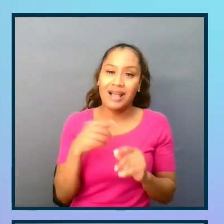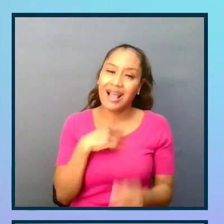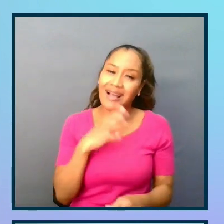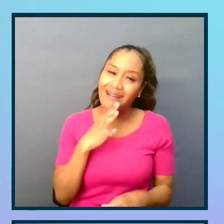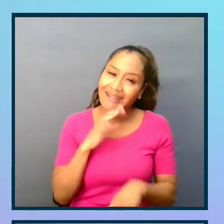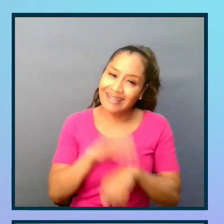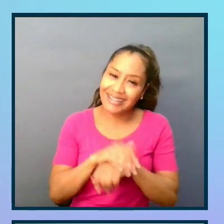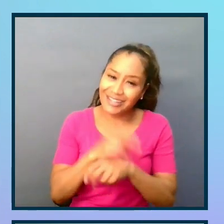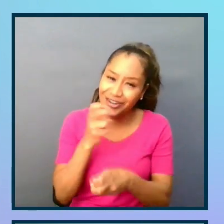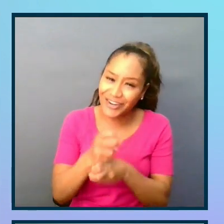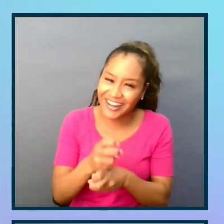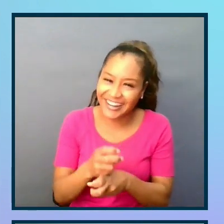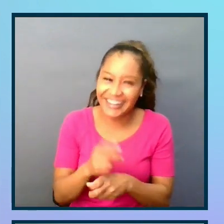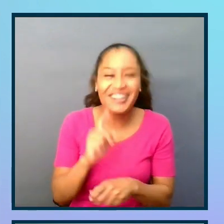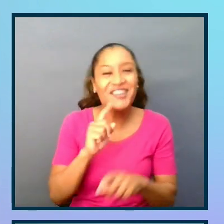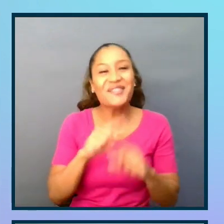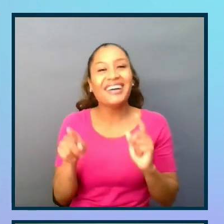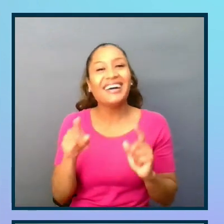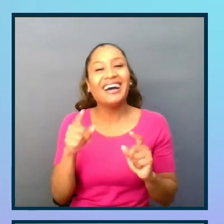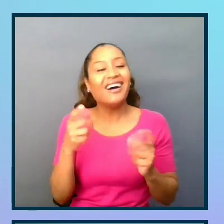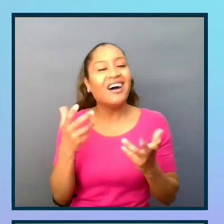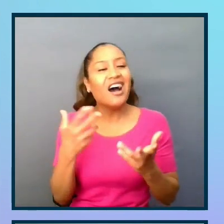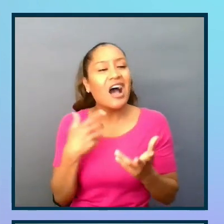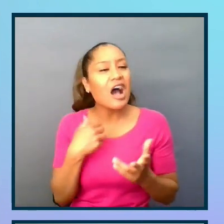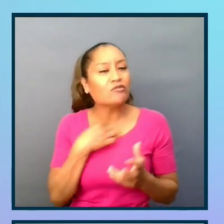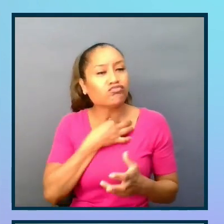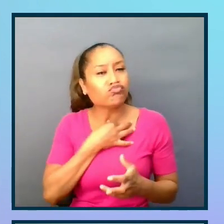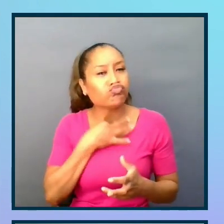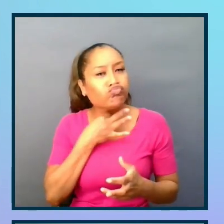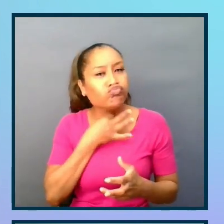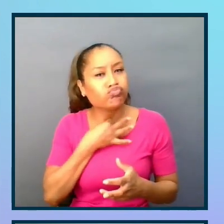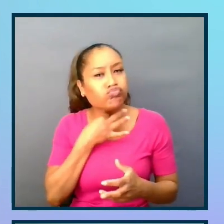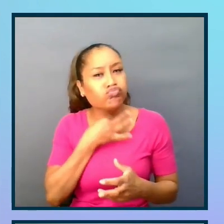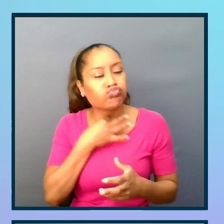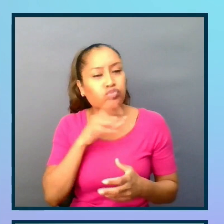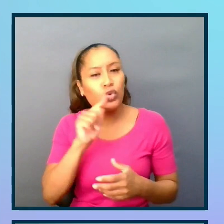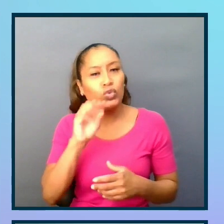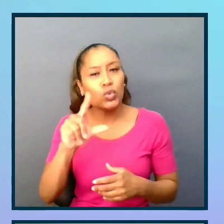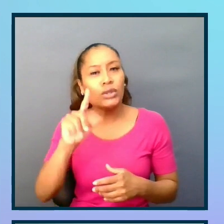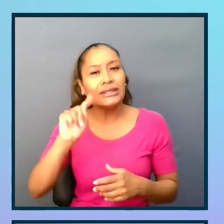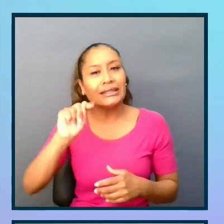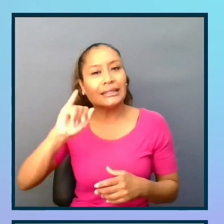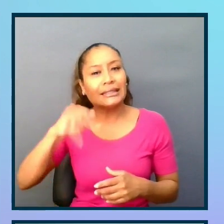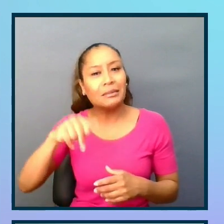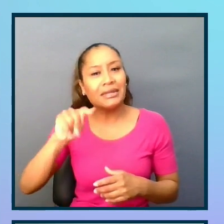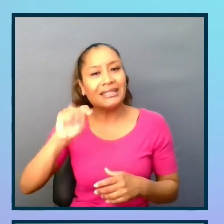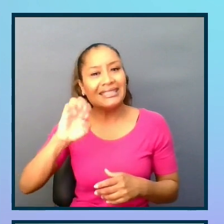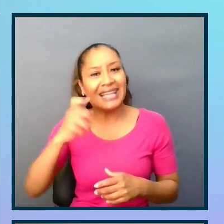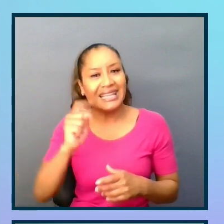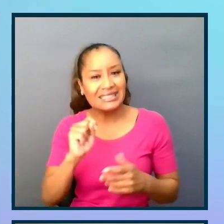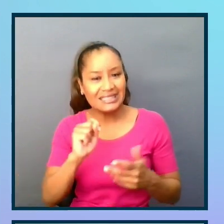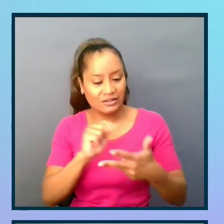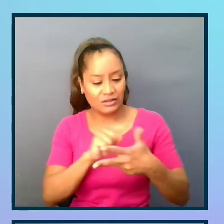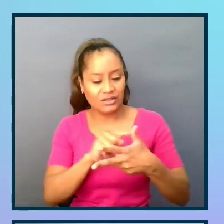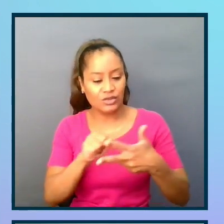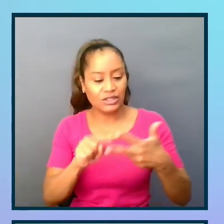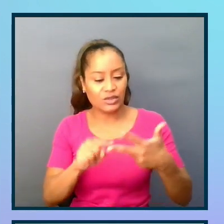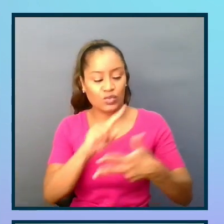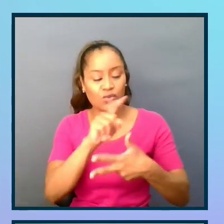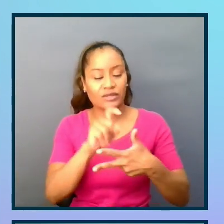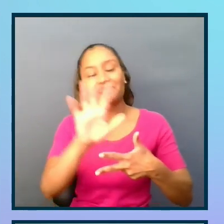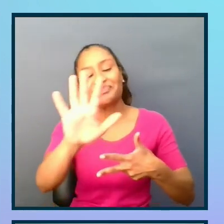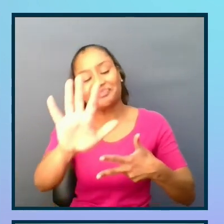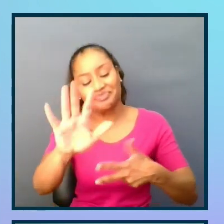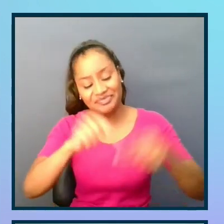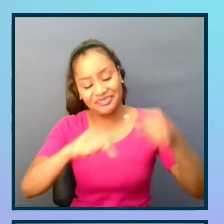wondering if we could maybe document what the tooltip text for each of these 3 question mark. And sorry, let me describe this. So